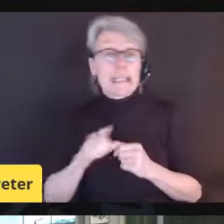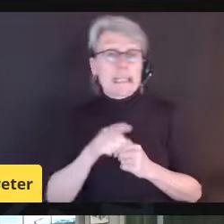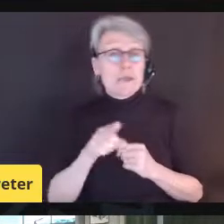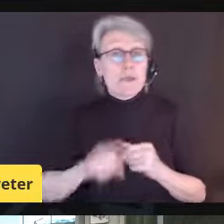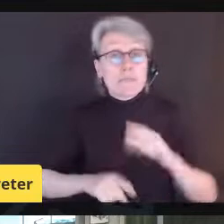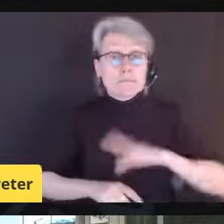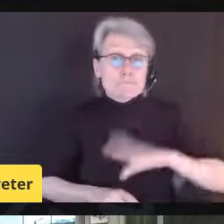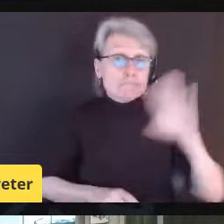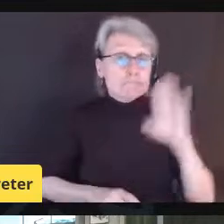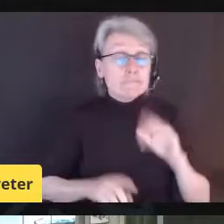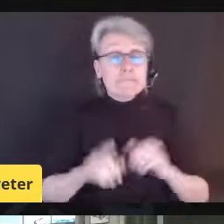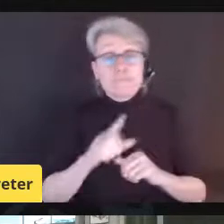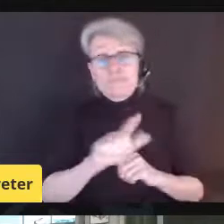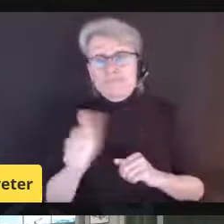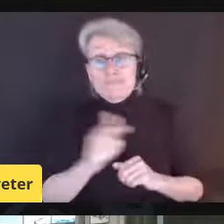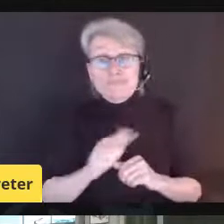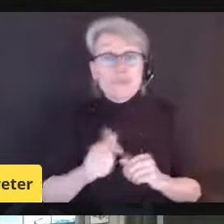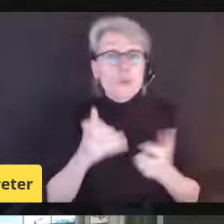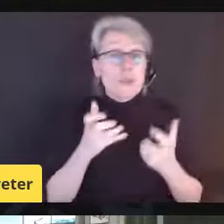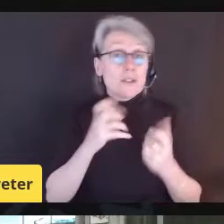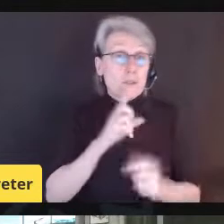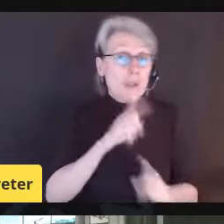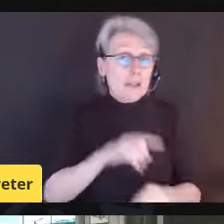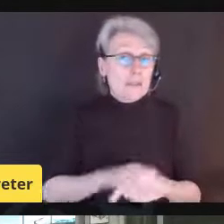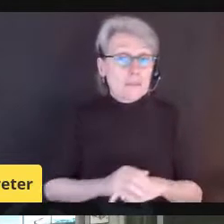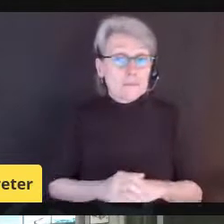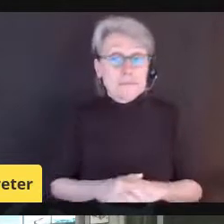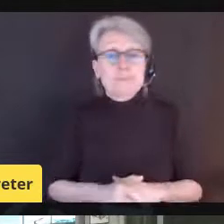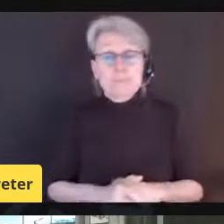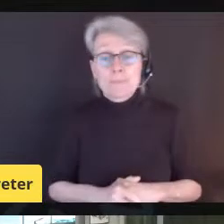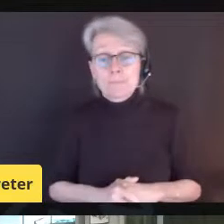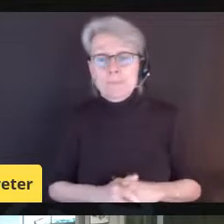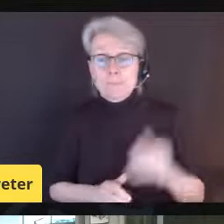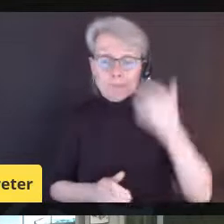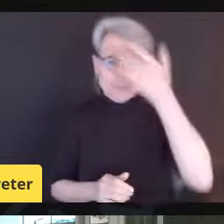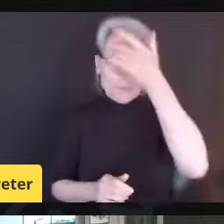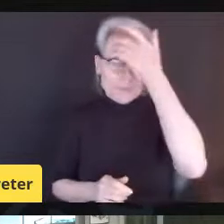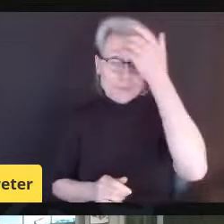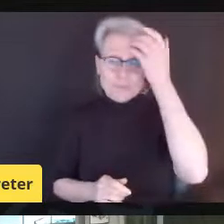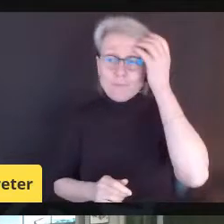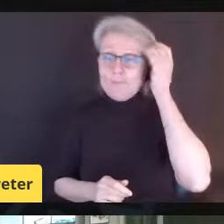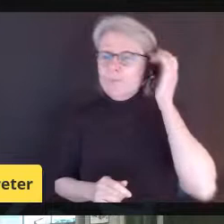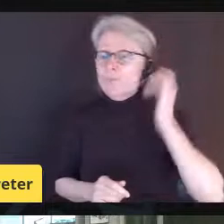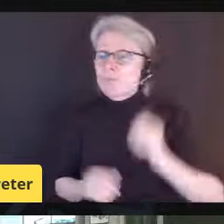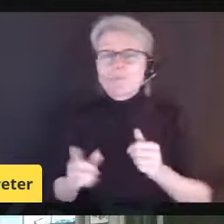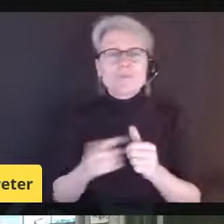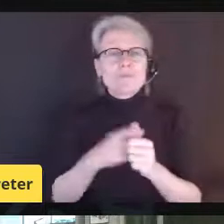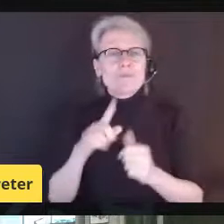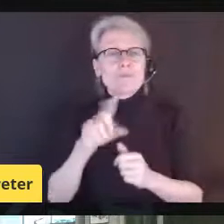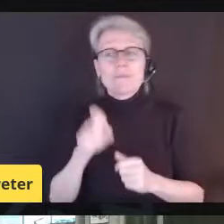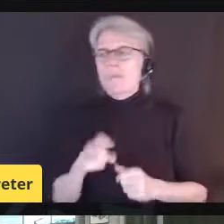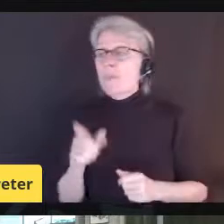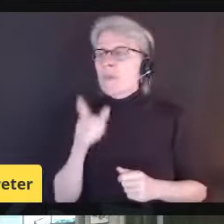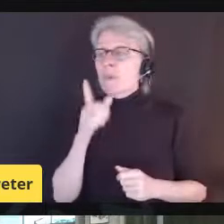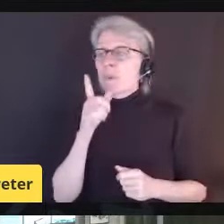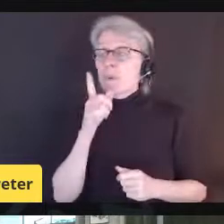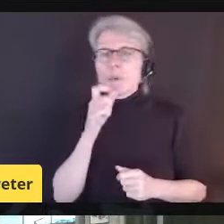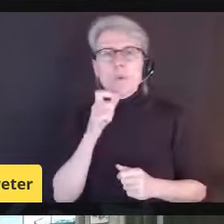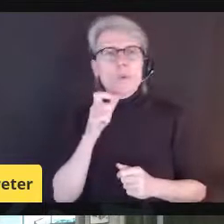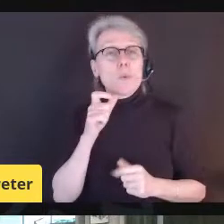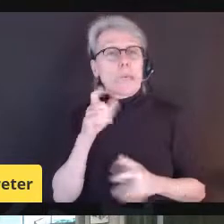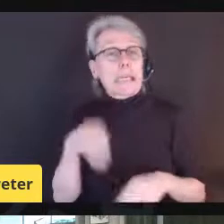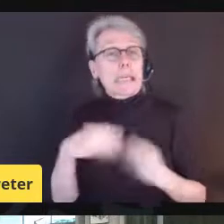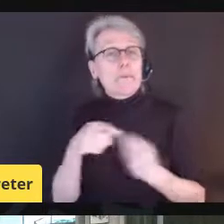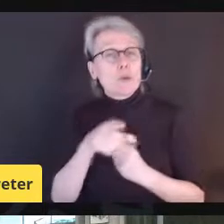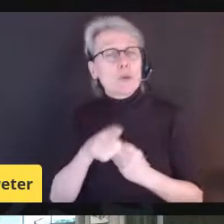to answer for whoever would like to. So the first question that I have is, who inspired you to do the work